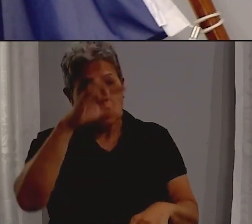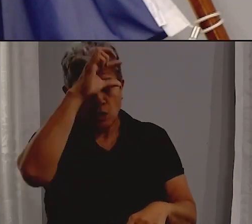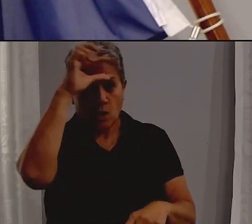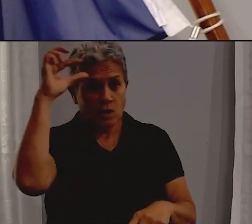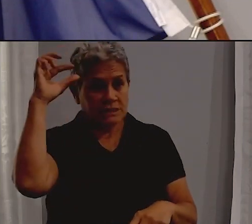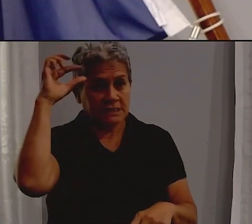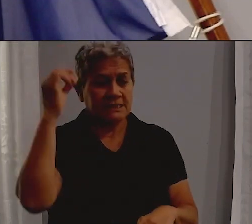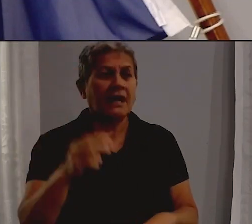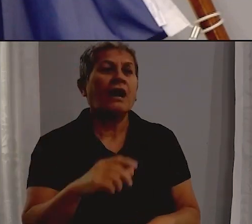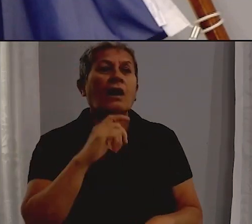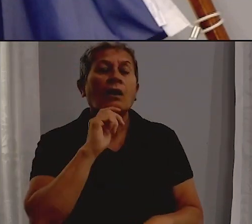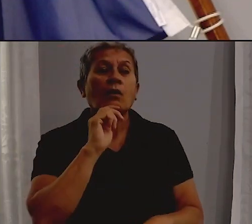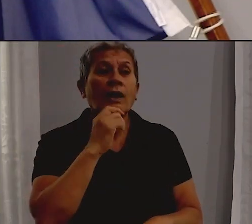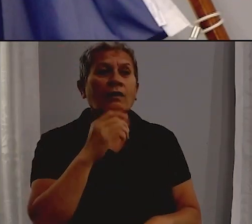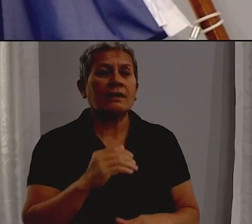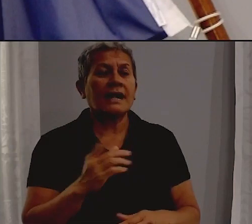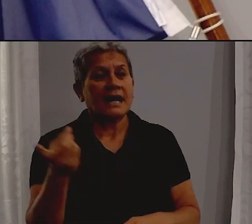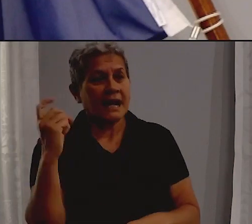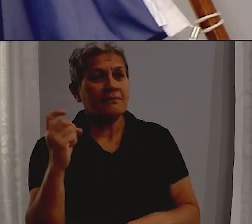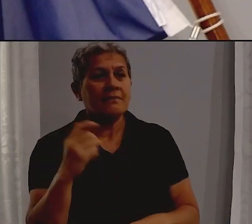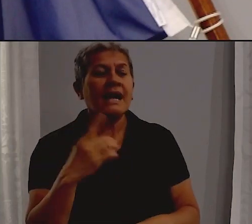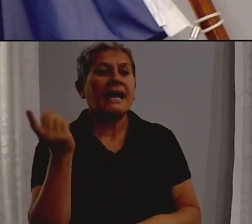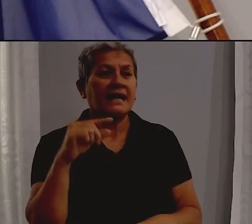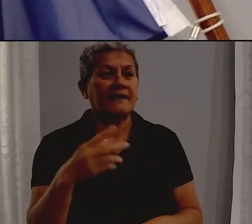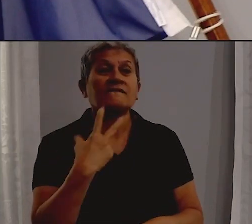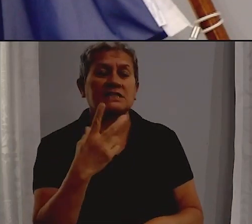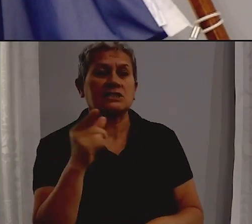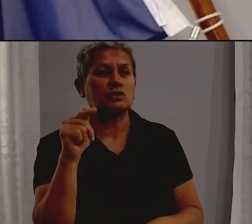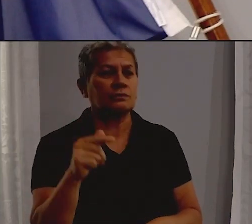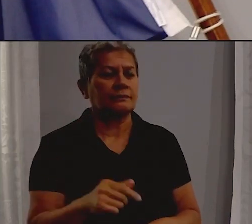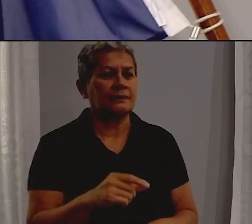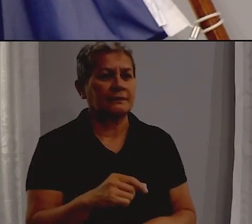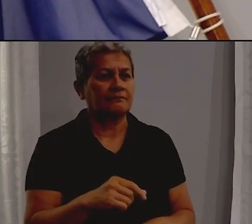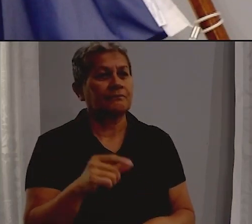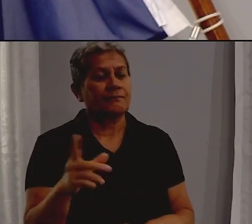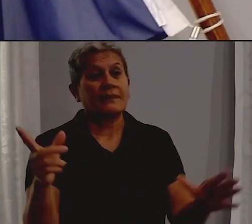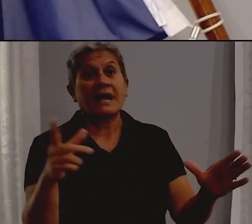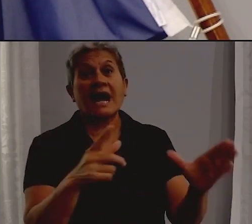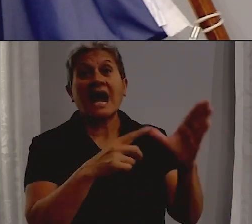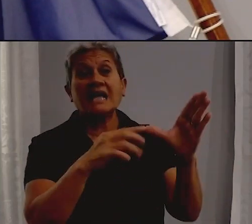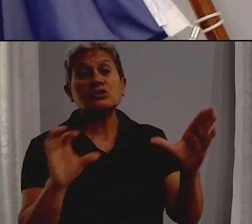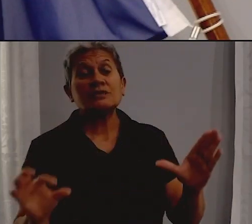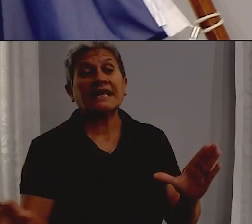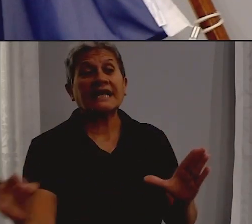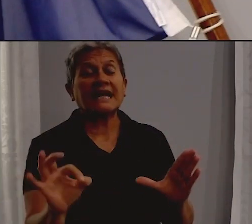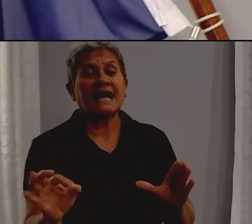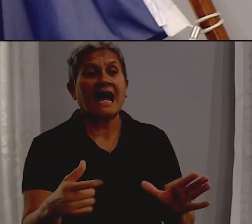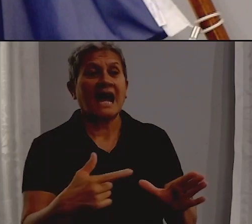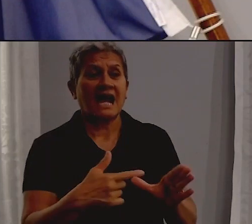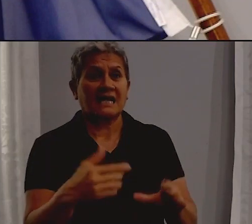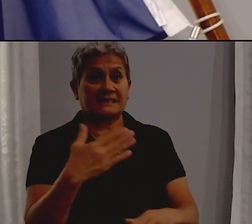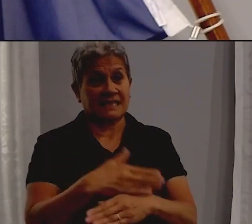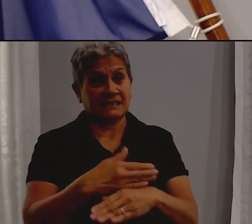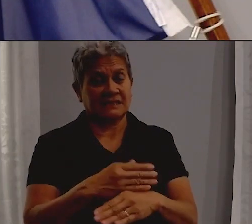10 puna. In Aitutaki, a task force will provide support to mildly affected patients being cared